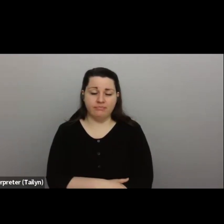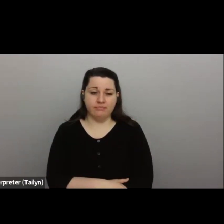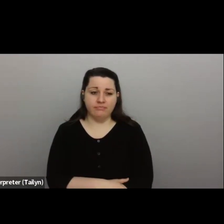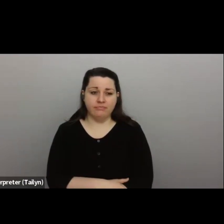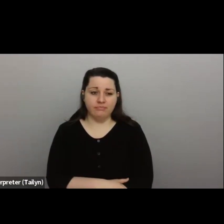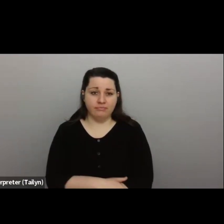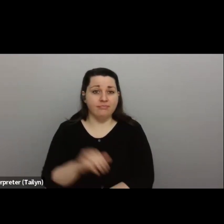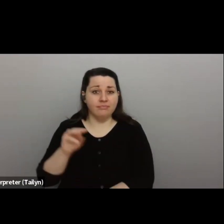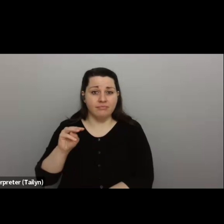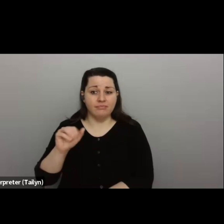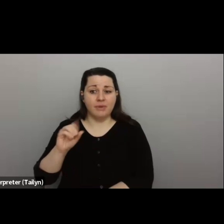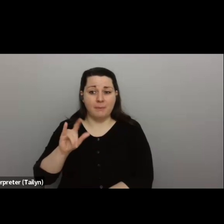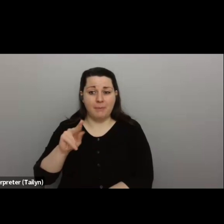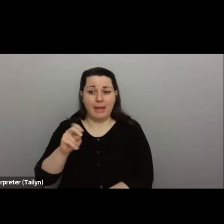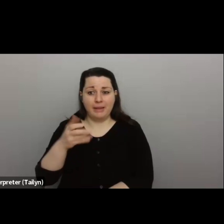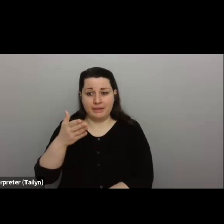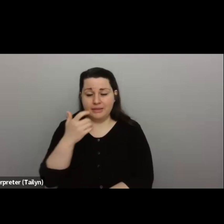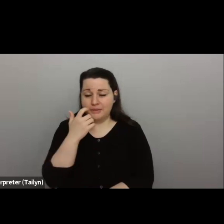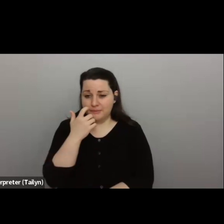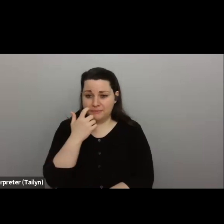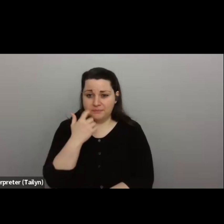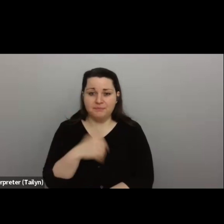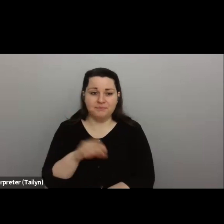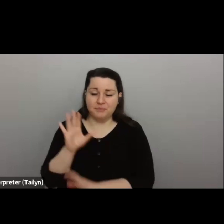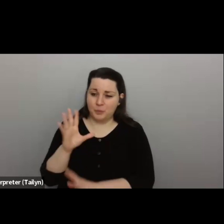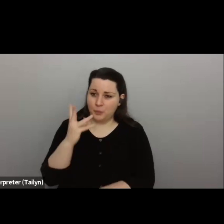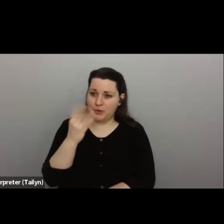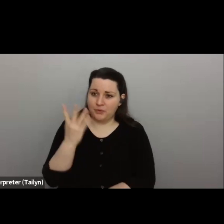I see Madeline's hand up. Lovely.